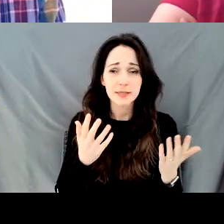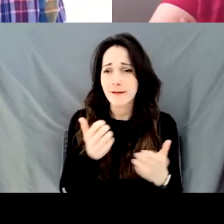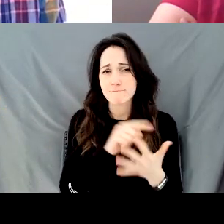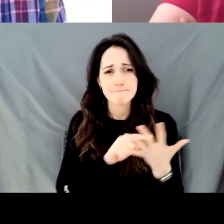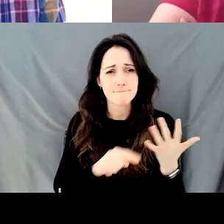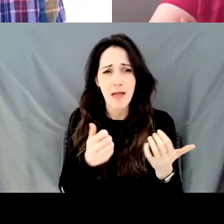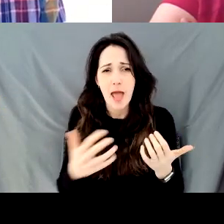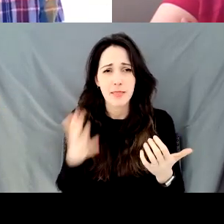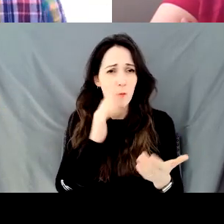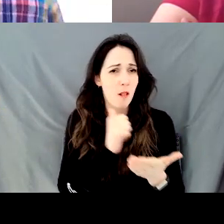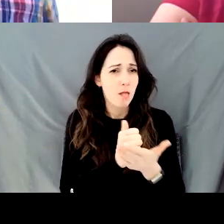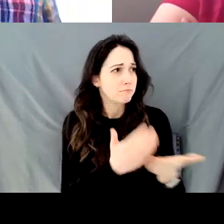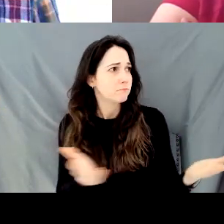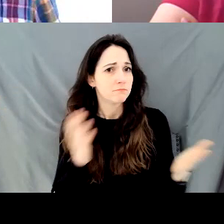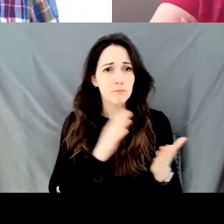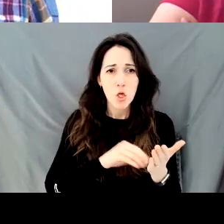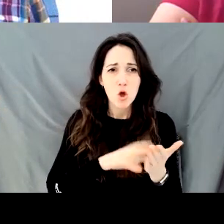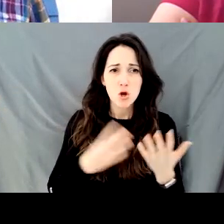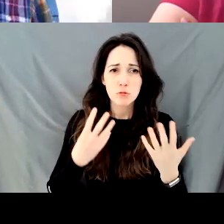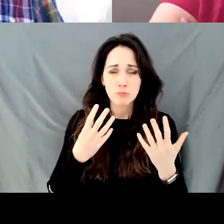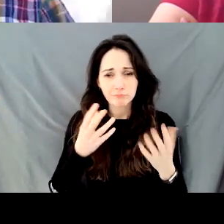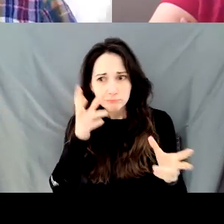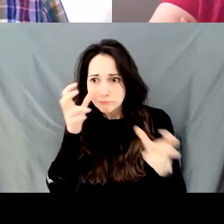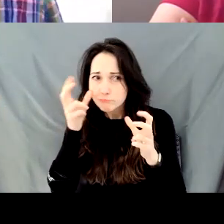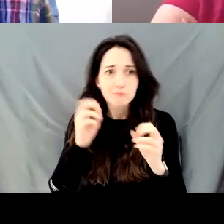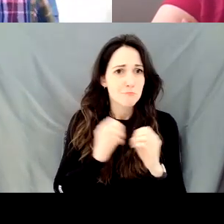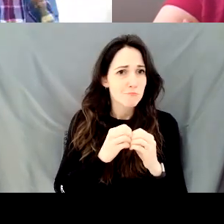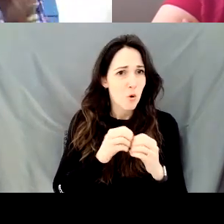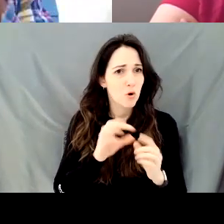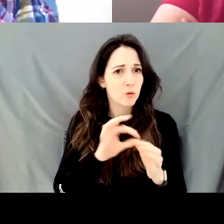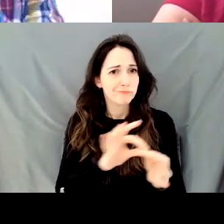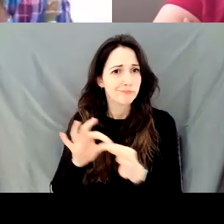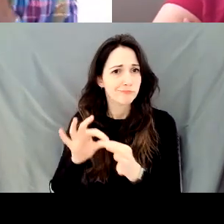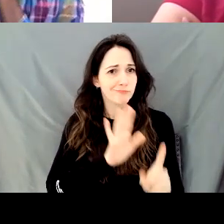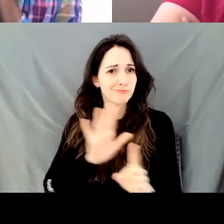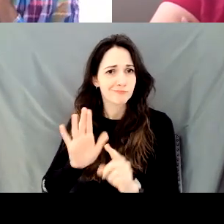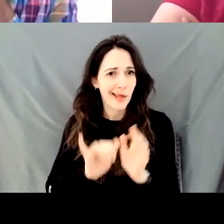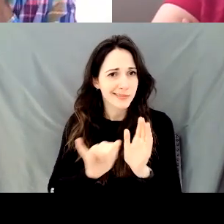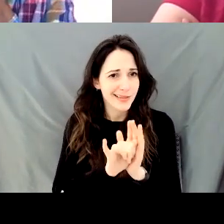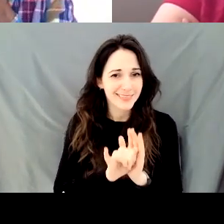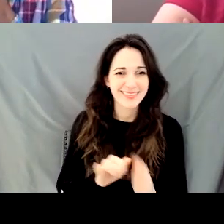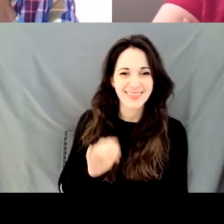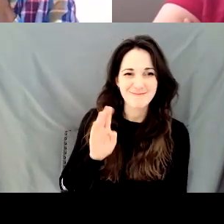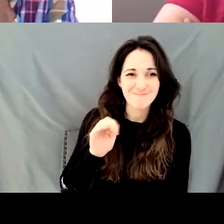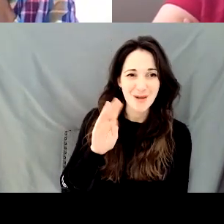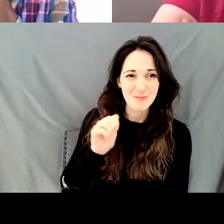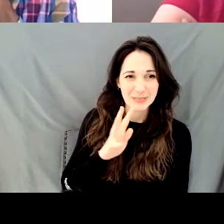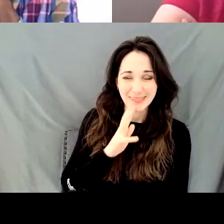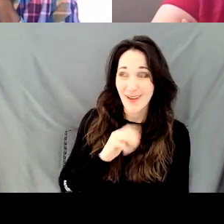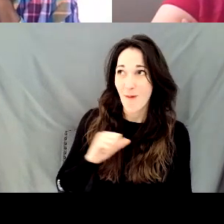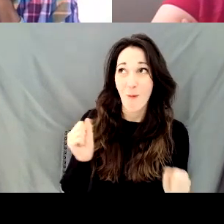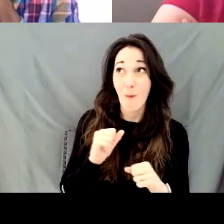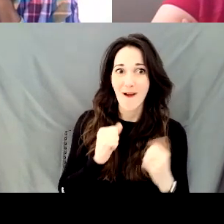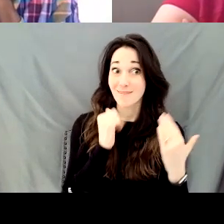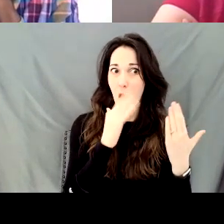I have a list. I can share it in the chat afterwards too.